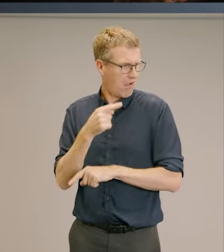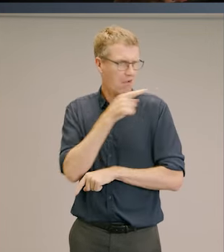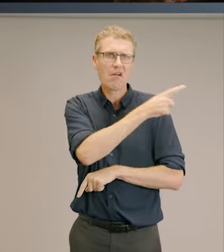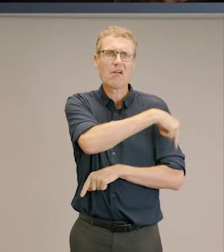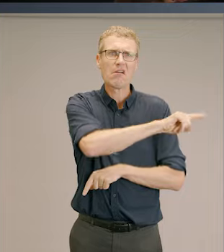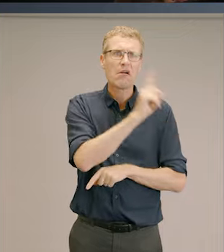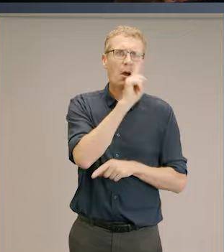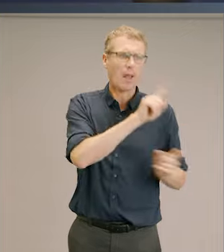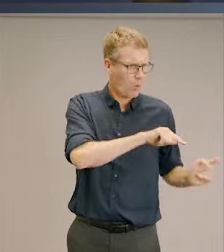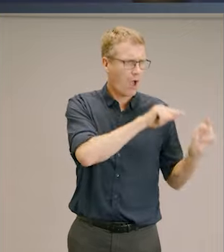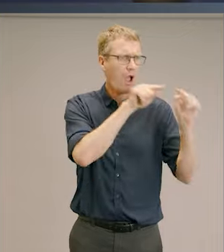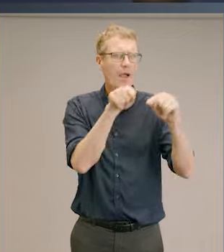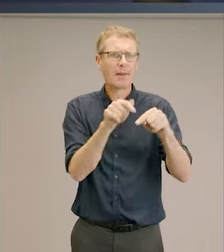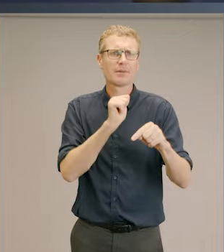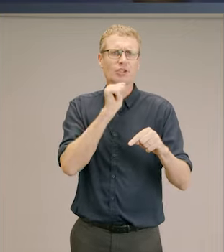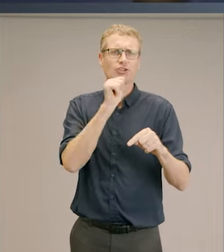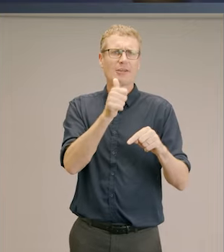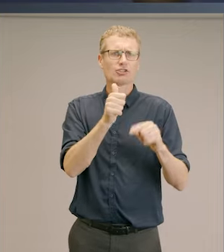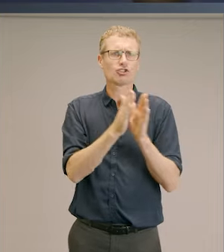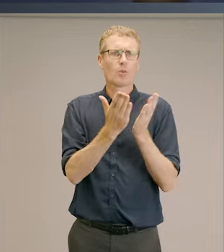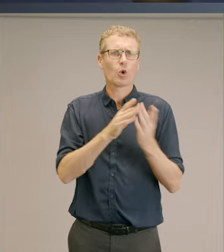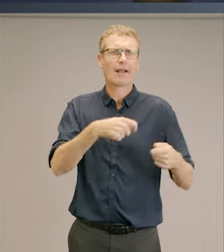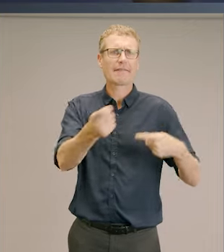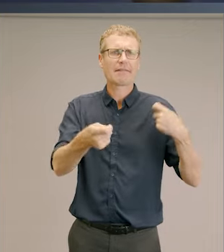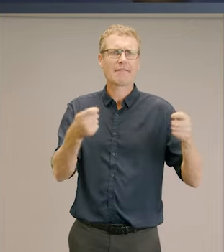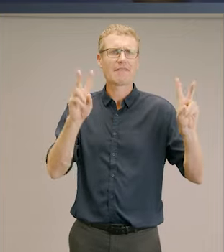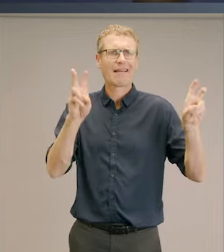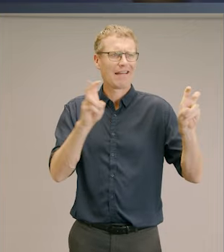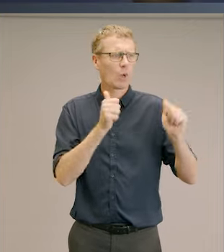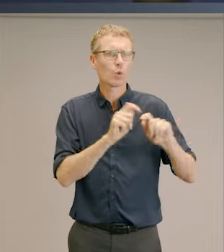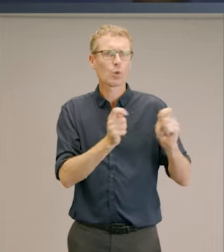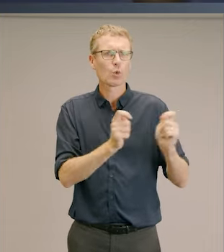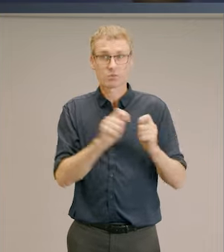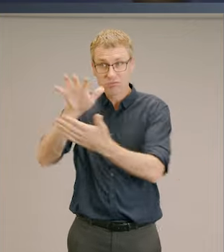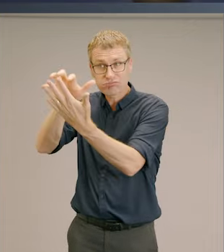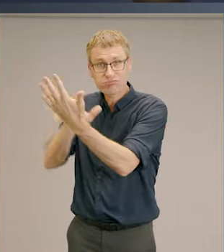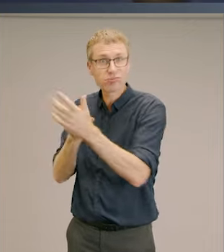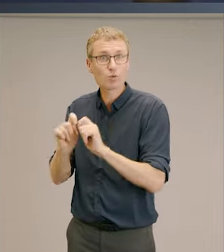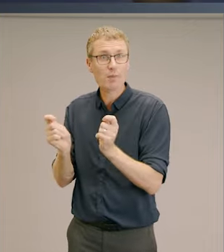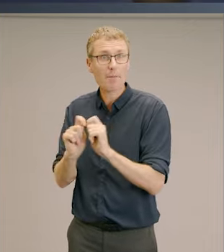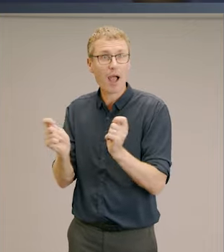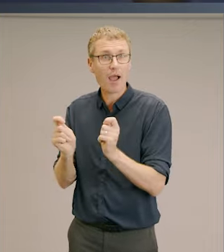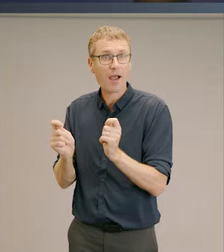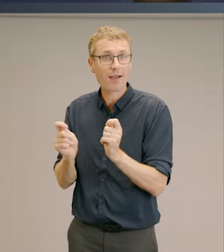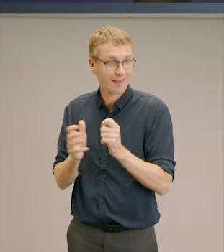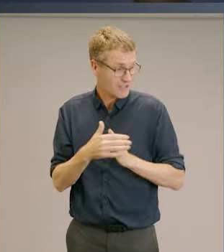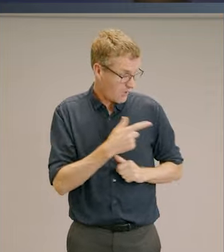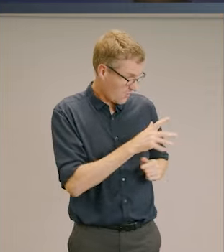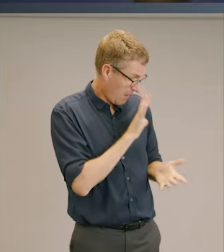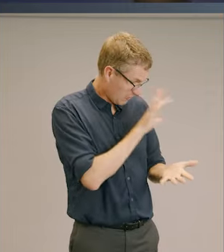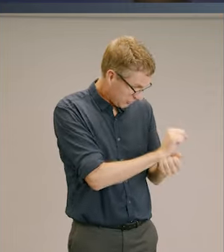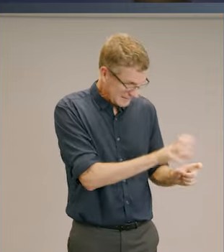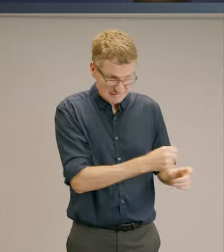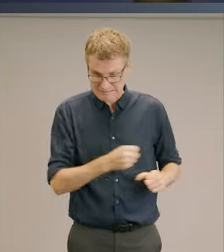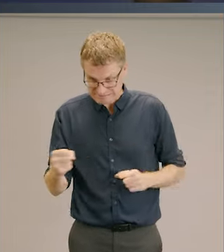front cover of the major newspaper in Mongolia. It was all about this good news that was being handed out.